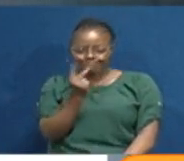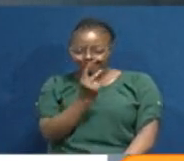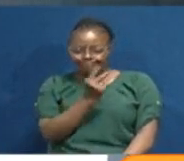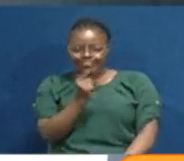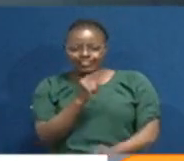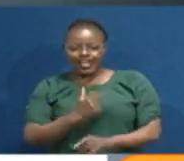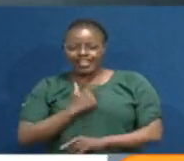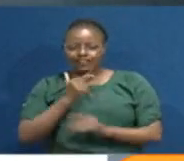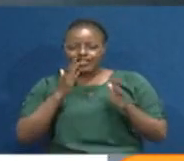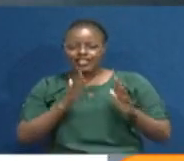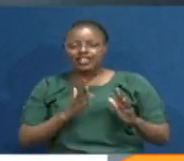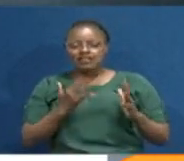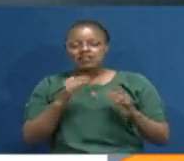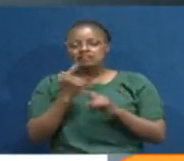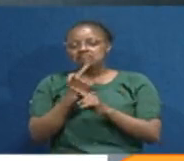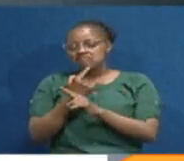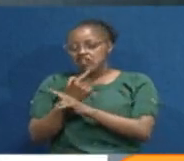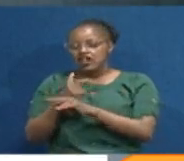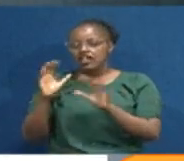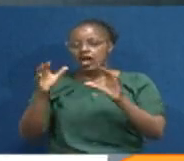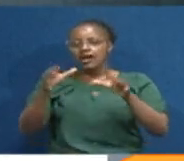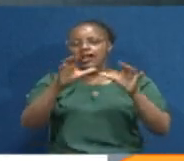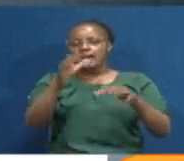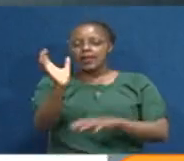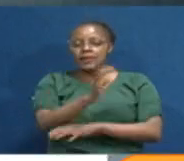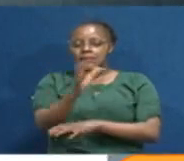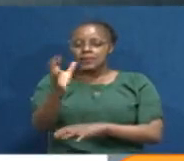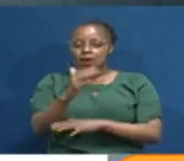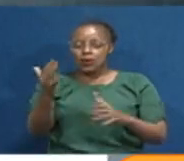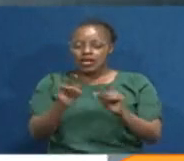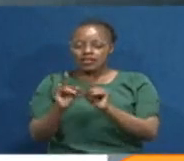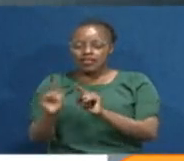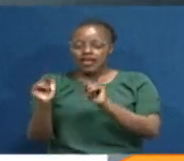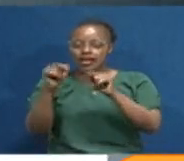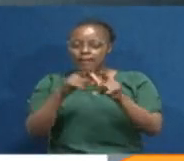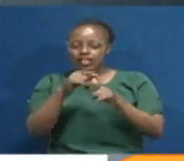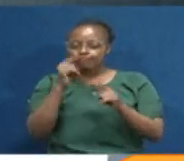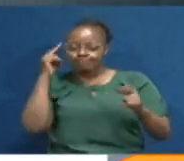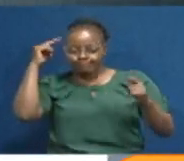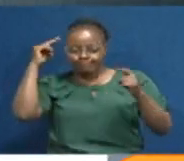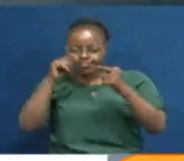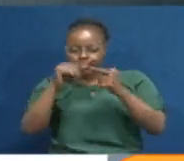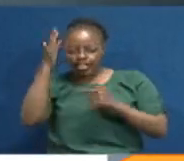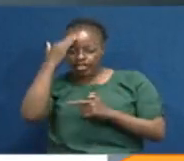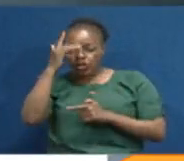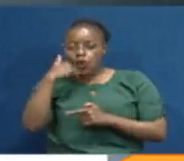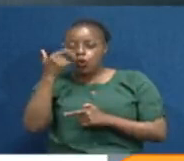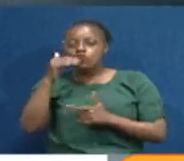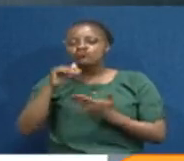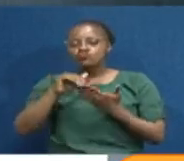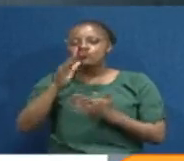frequent visitors of entertainment joints where they land their targets, mostly